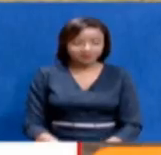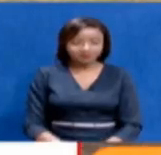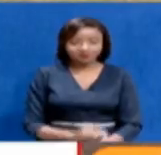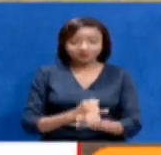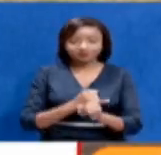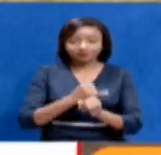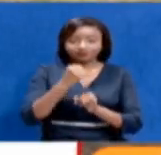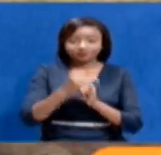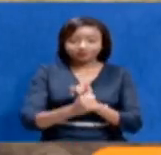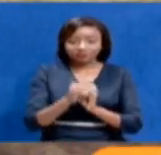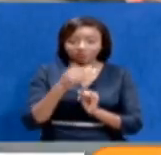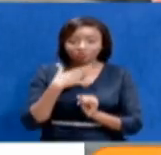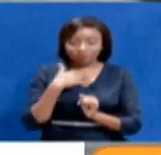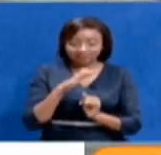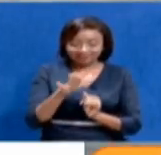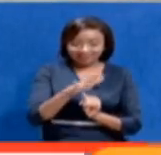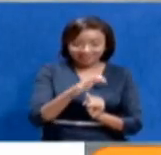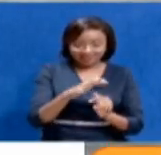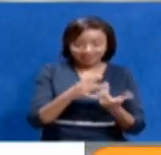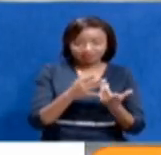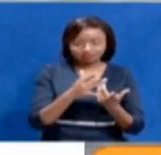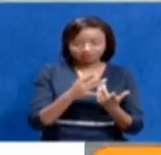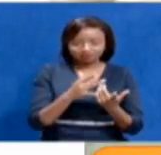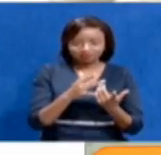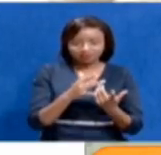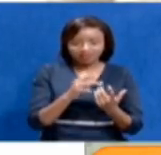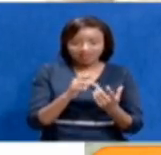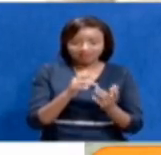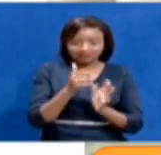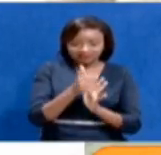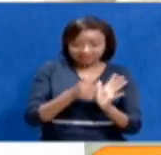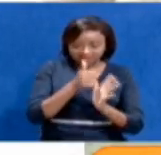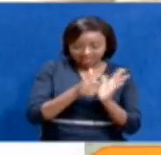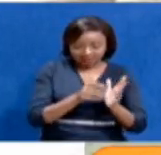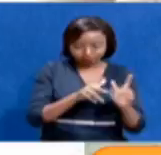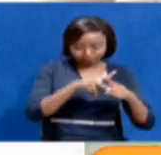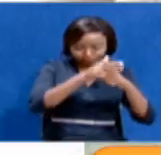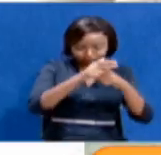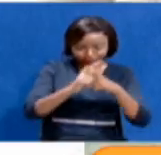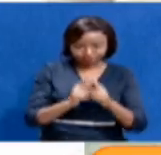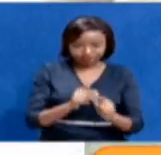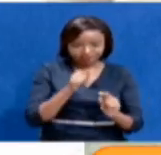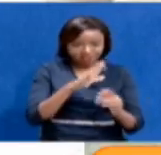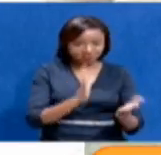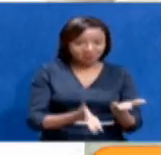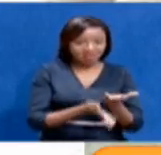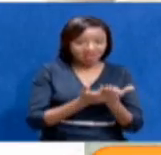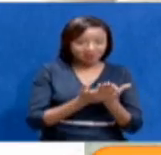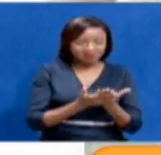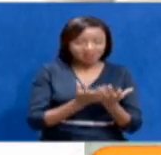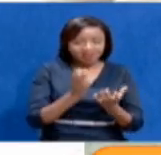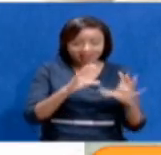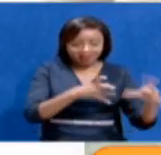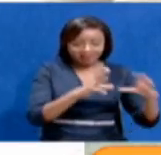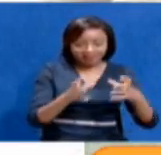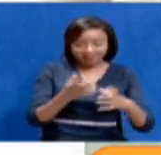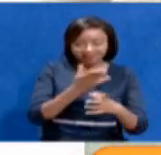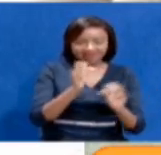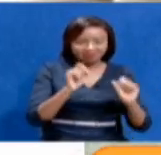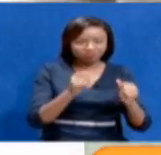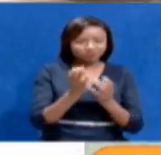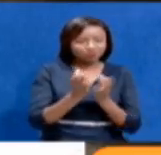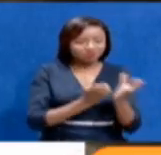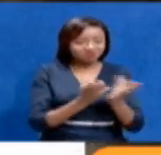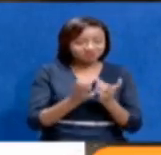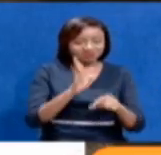And finally, the rehabilitated cargo train in Thika Town is expected to significantly reduce cost of doing business for firms that have adopted the